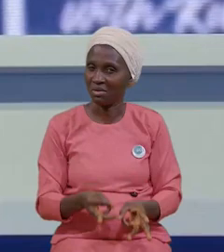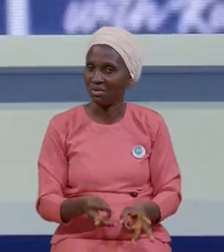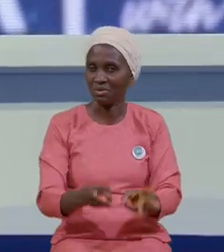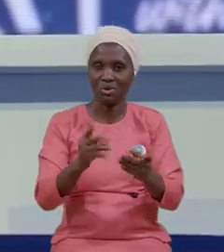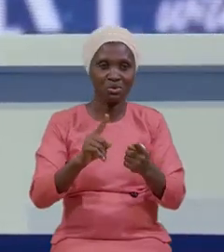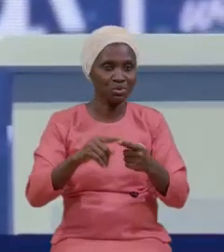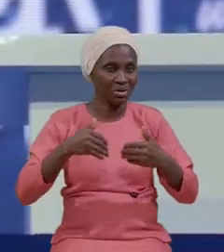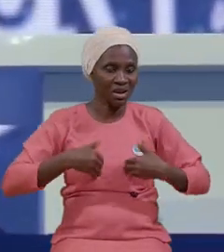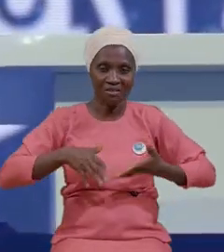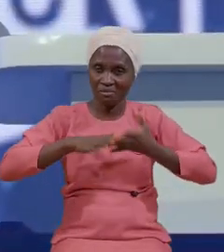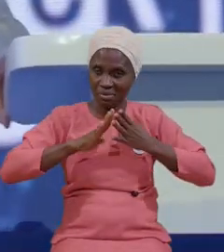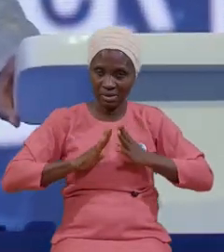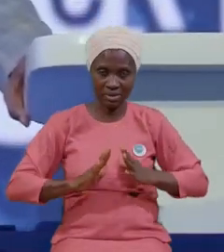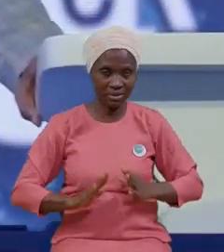peace,